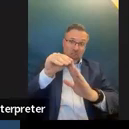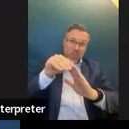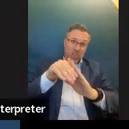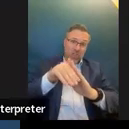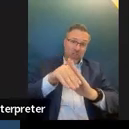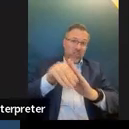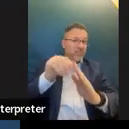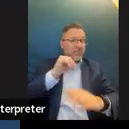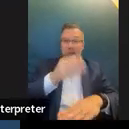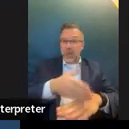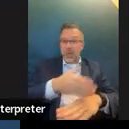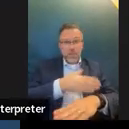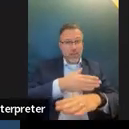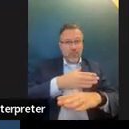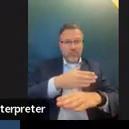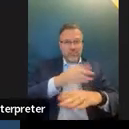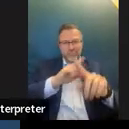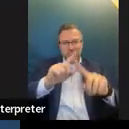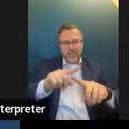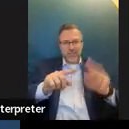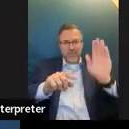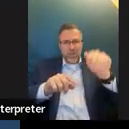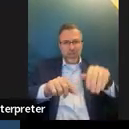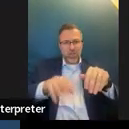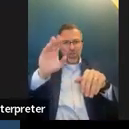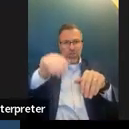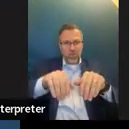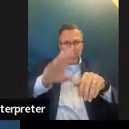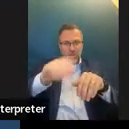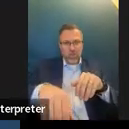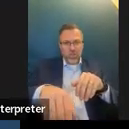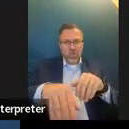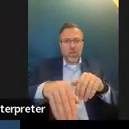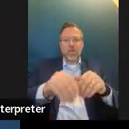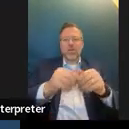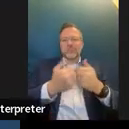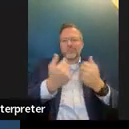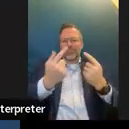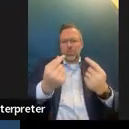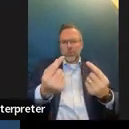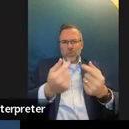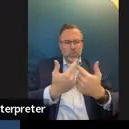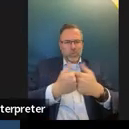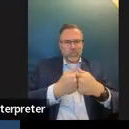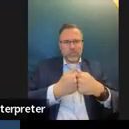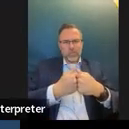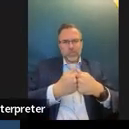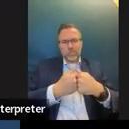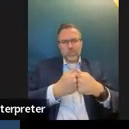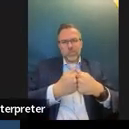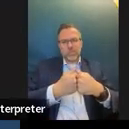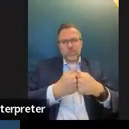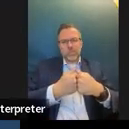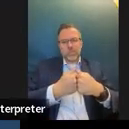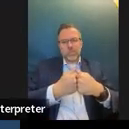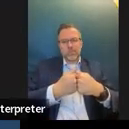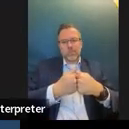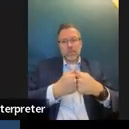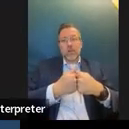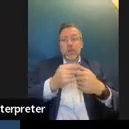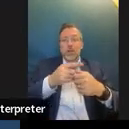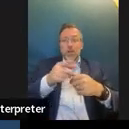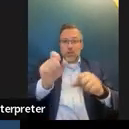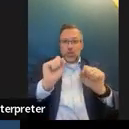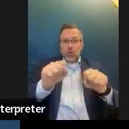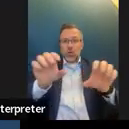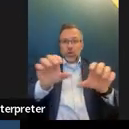Everything's all over the place. So how do you figure that out? So there's a few things you could do. You could do one or more